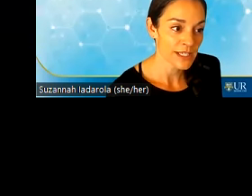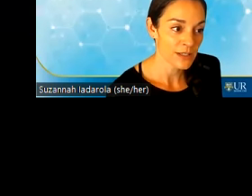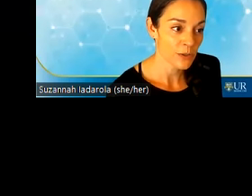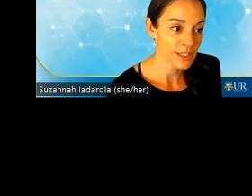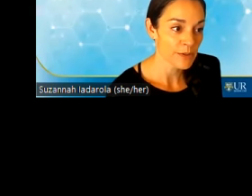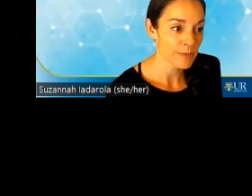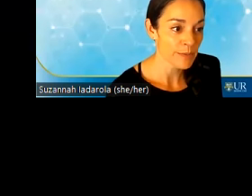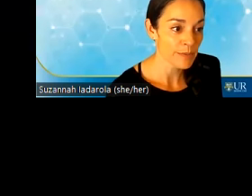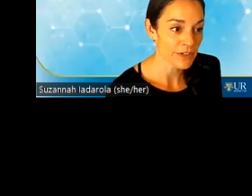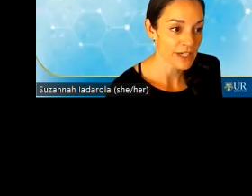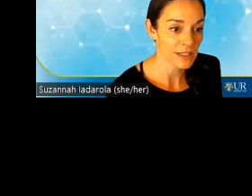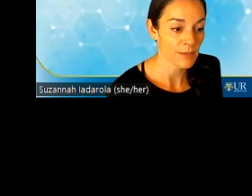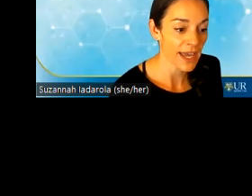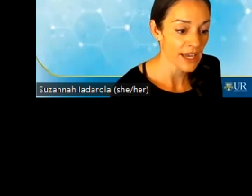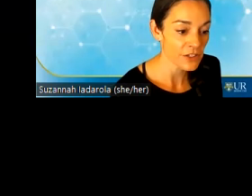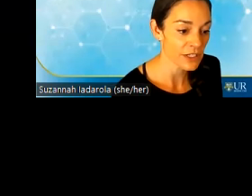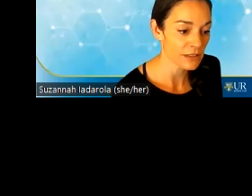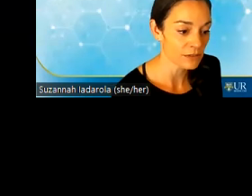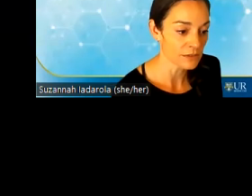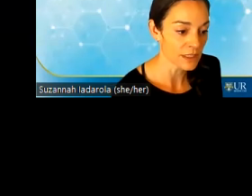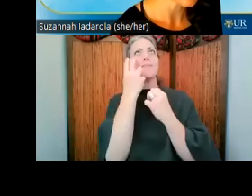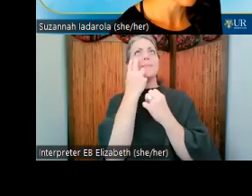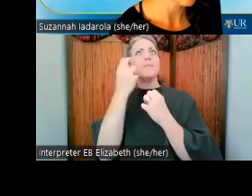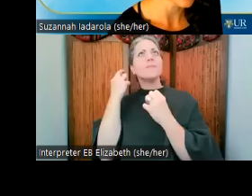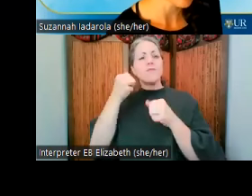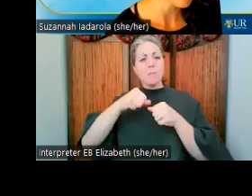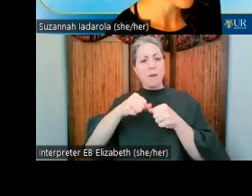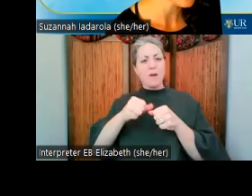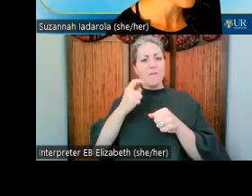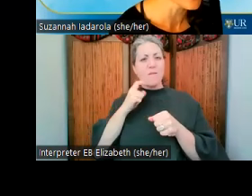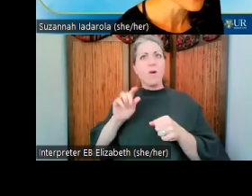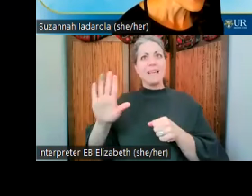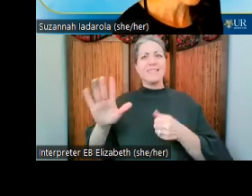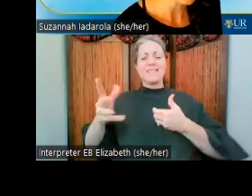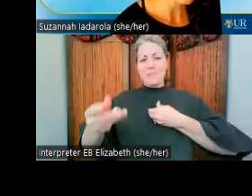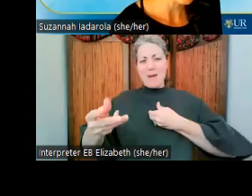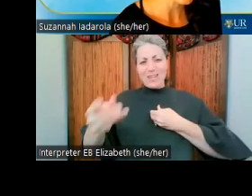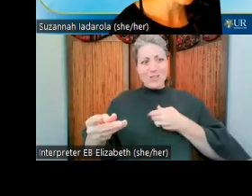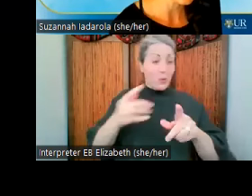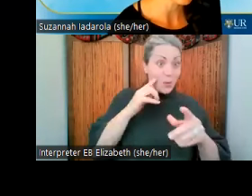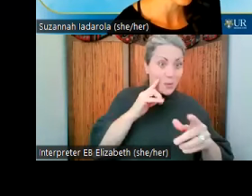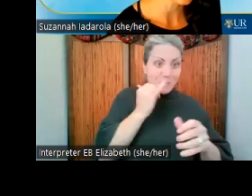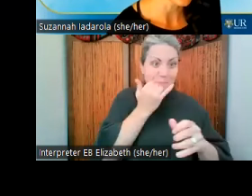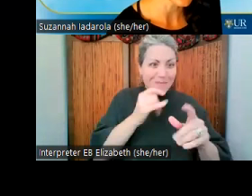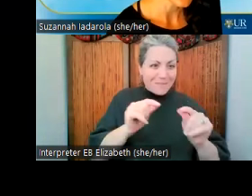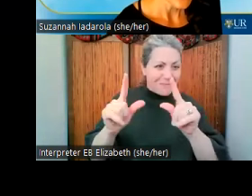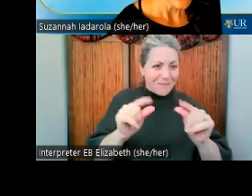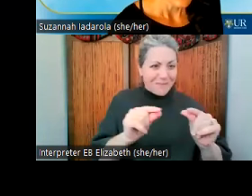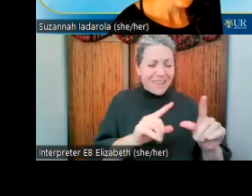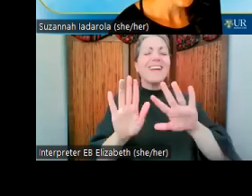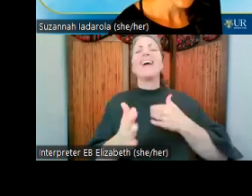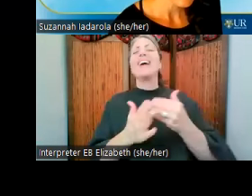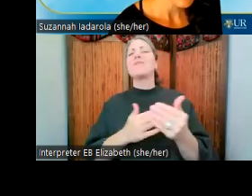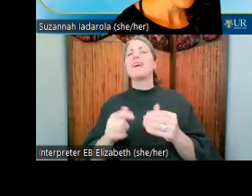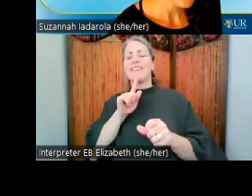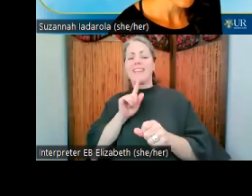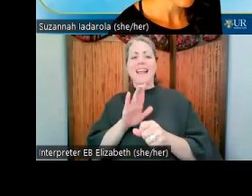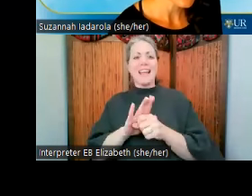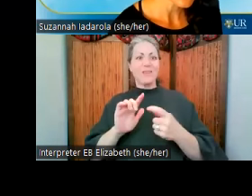who is going to be remembered for his compassion, that's going without my permission, and dedication to the community. And we're